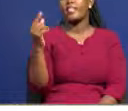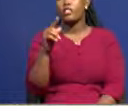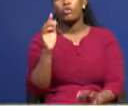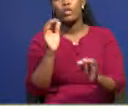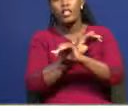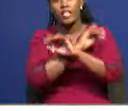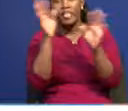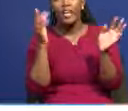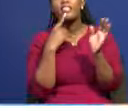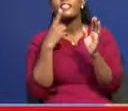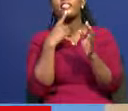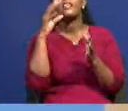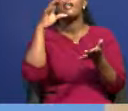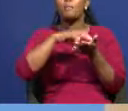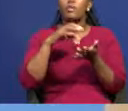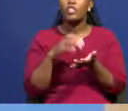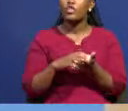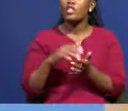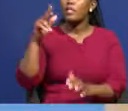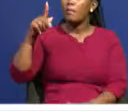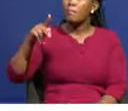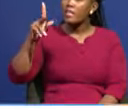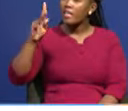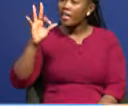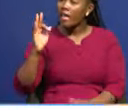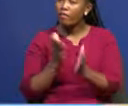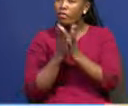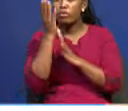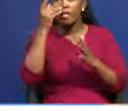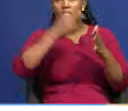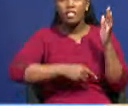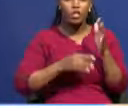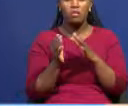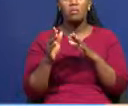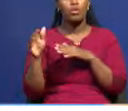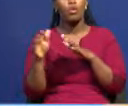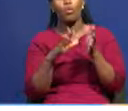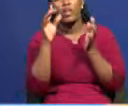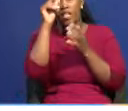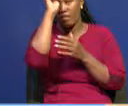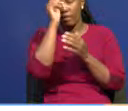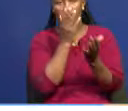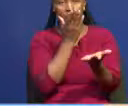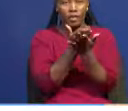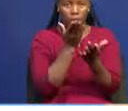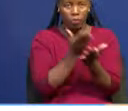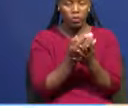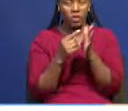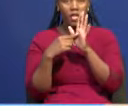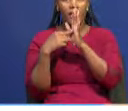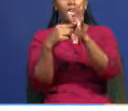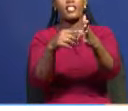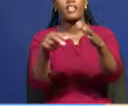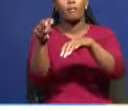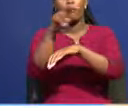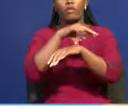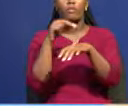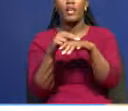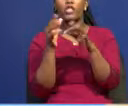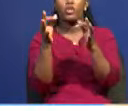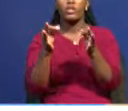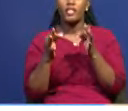stated the positions of PKF in terms of the taxation measures the government has proposed, especially from the National Treasury. Would you